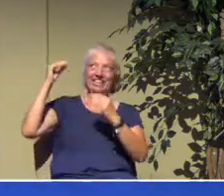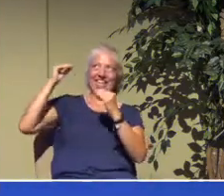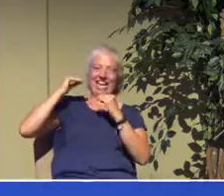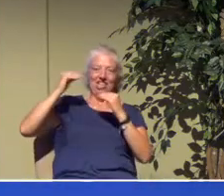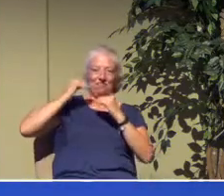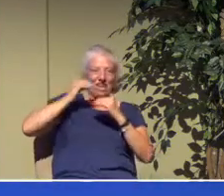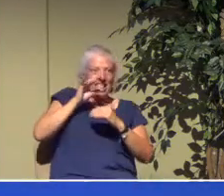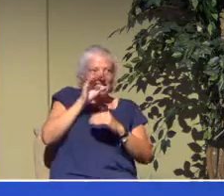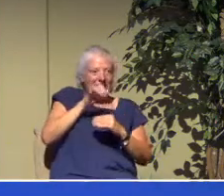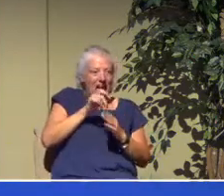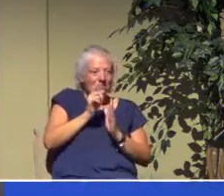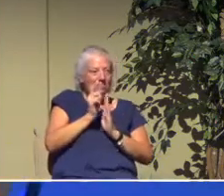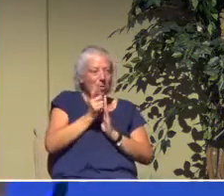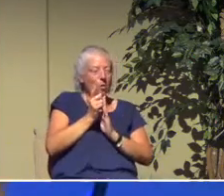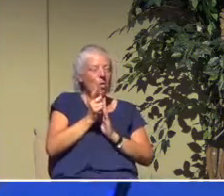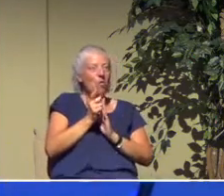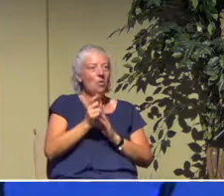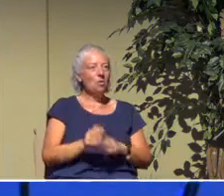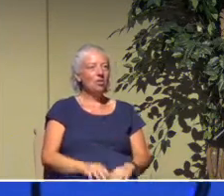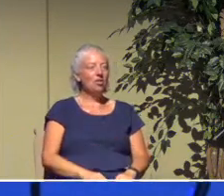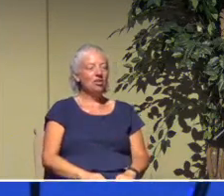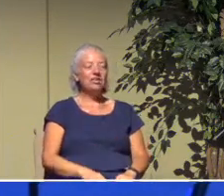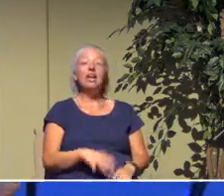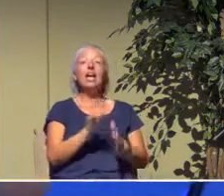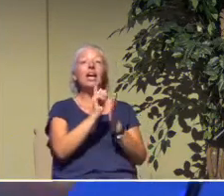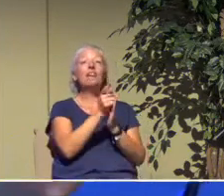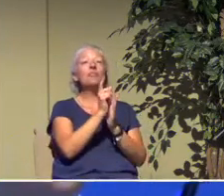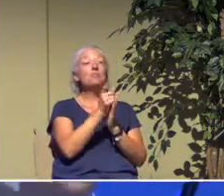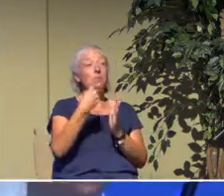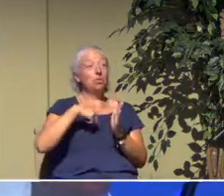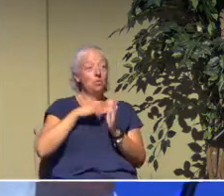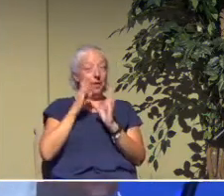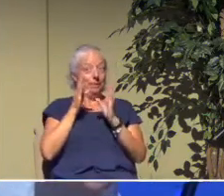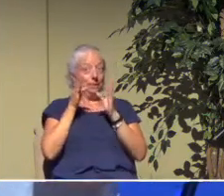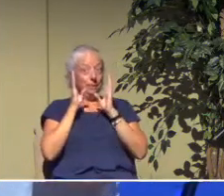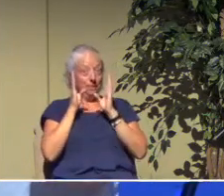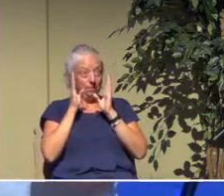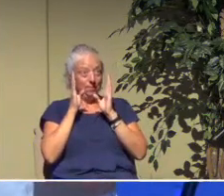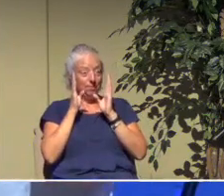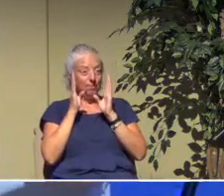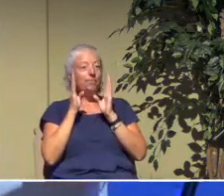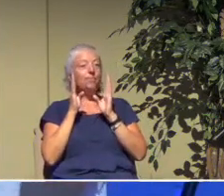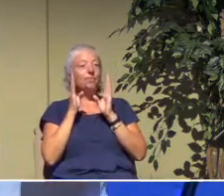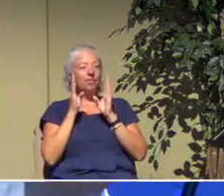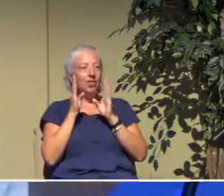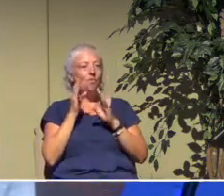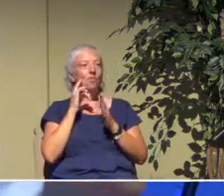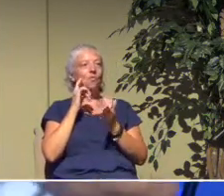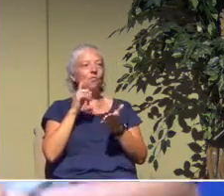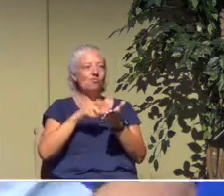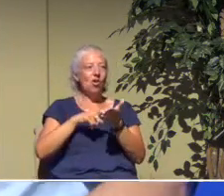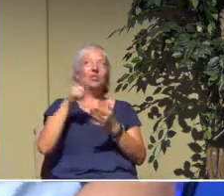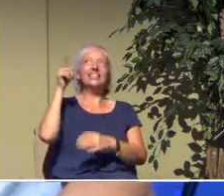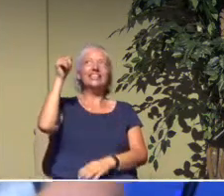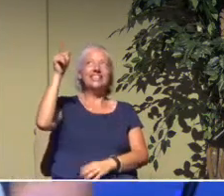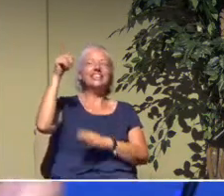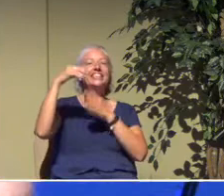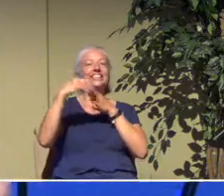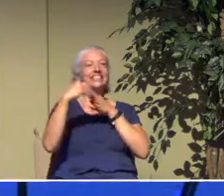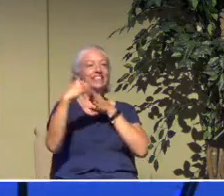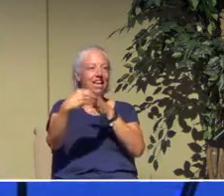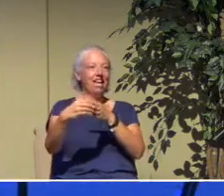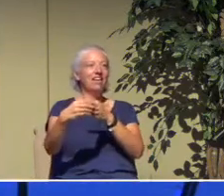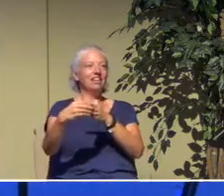moment. And every moment, if we're attentive, we will see that he will lead us. He will guide us.